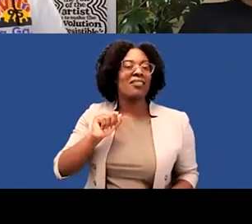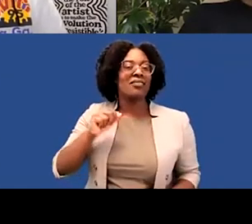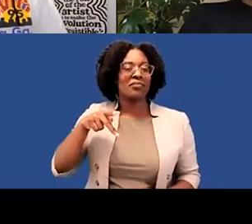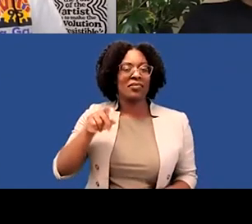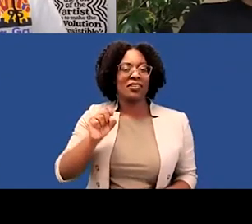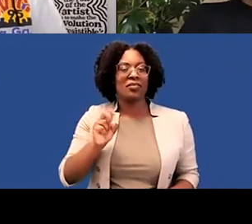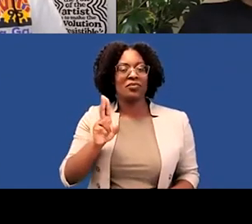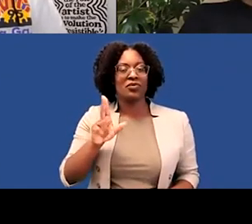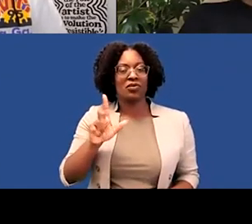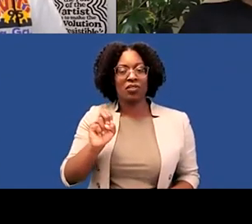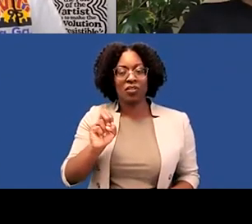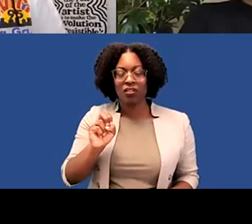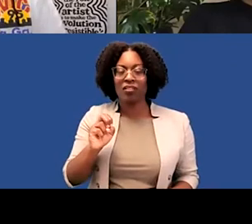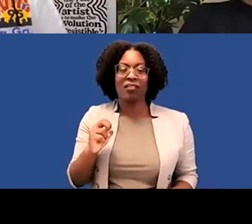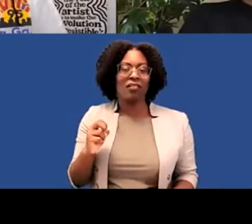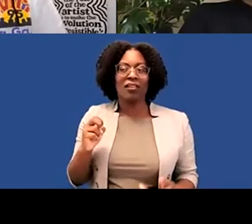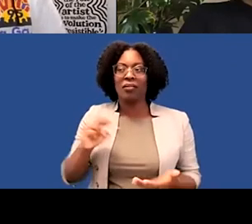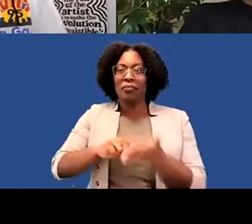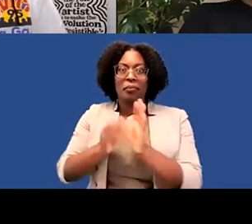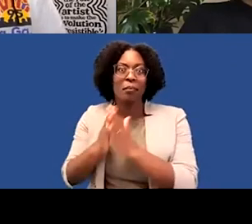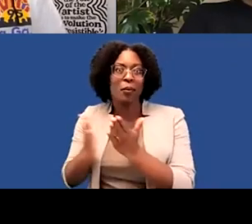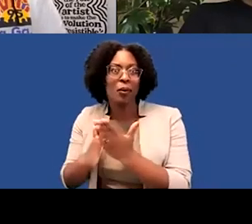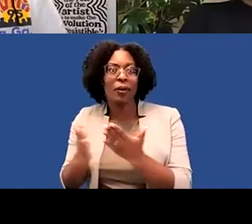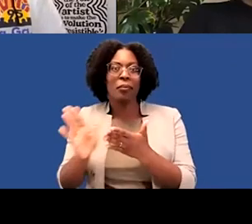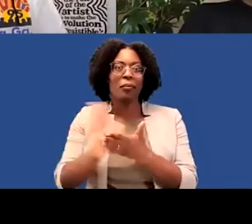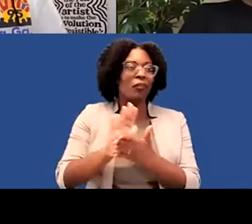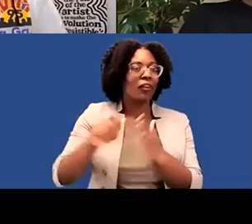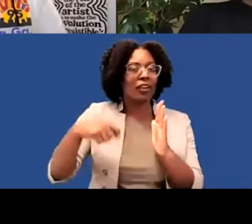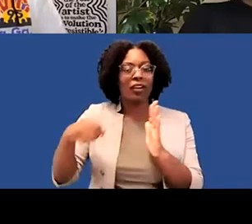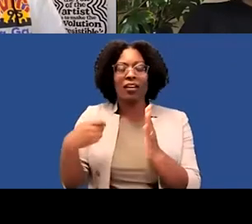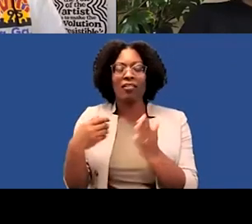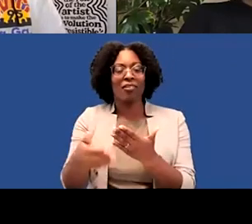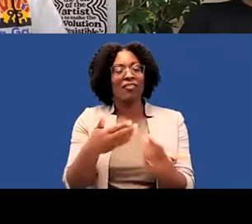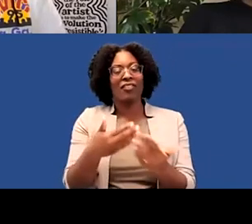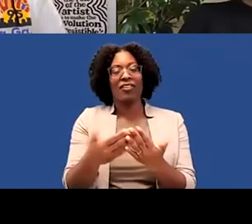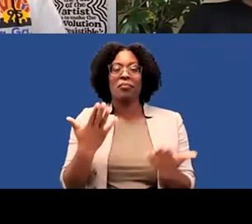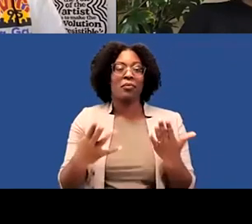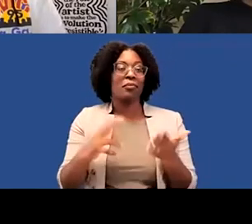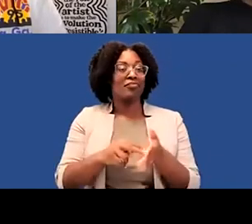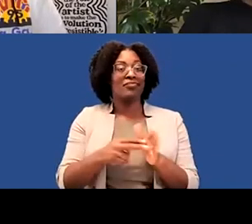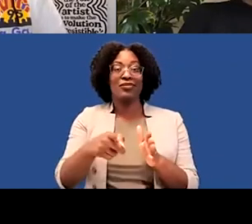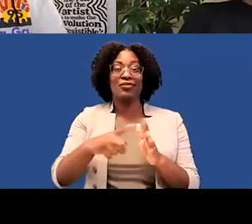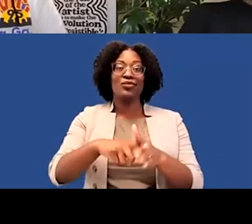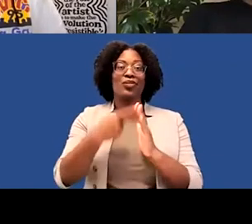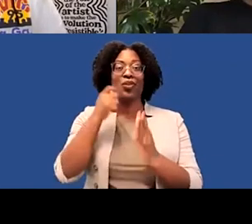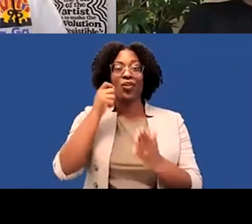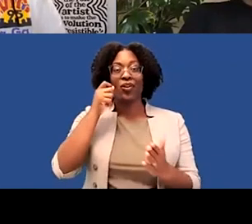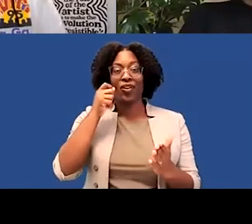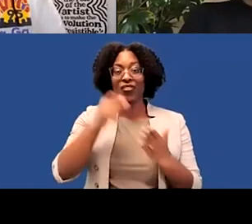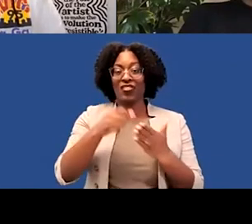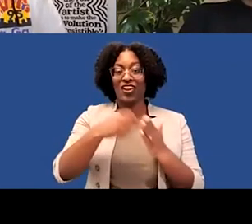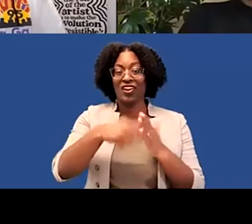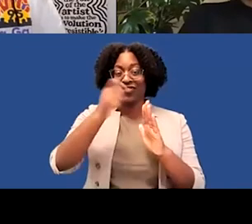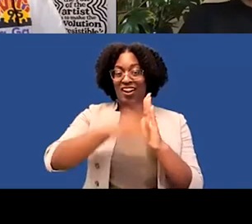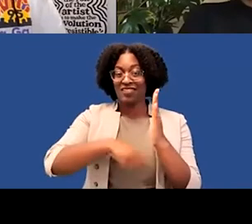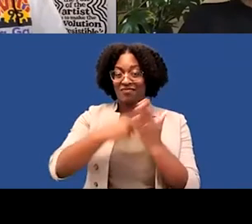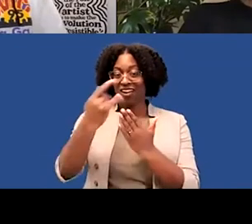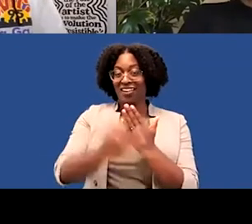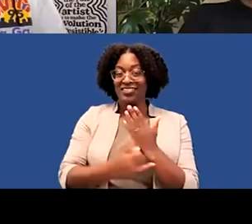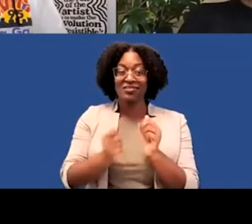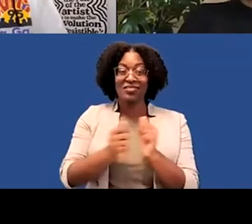however that may end up working out. Even if it's just starting a letter writing project with yourself or with a friend, which we talk about in the book.